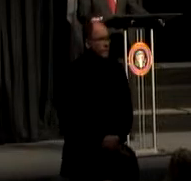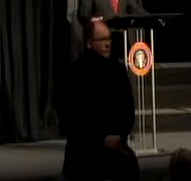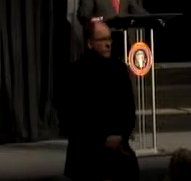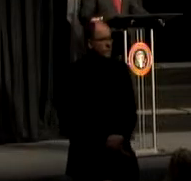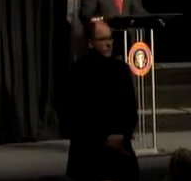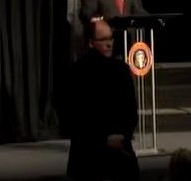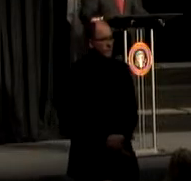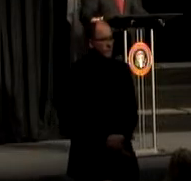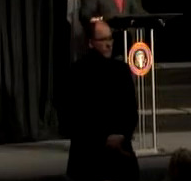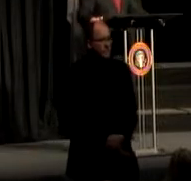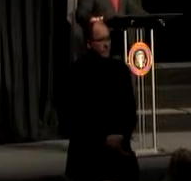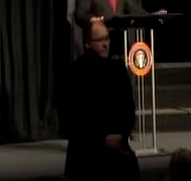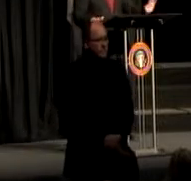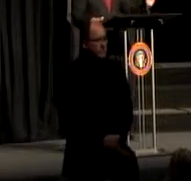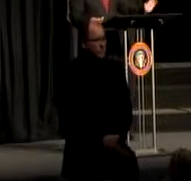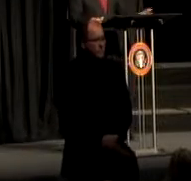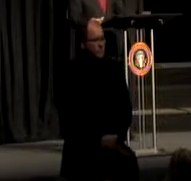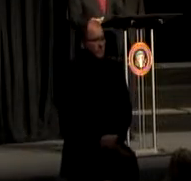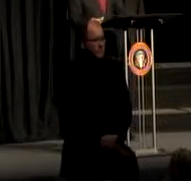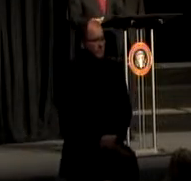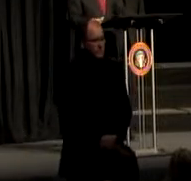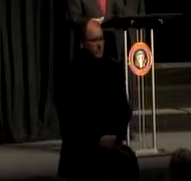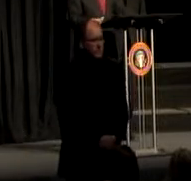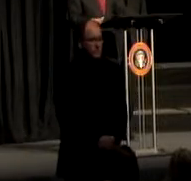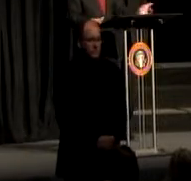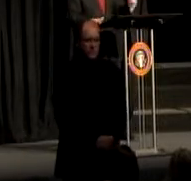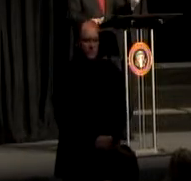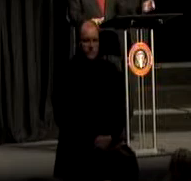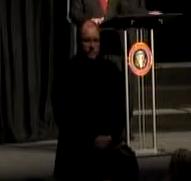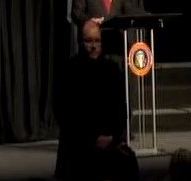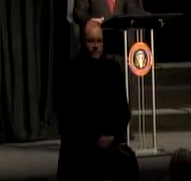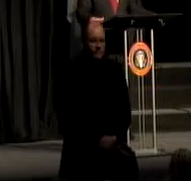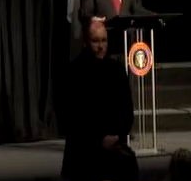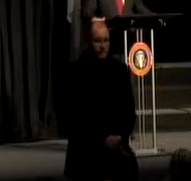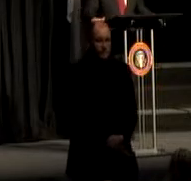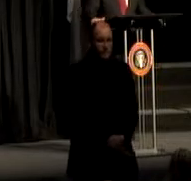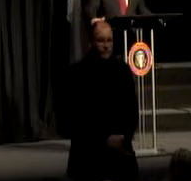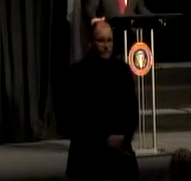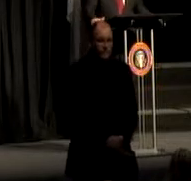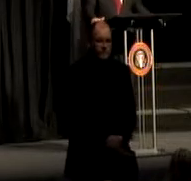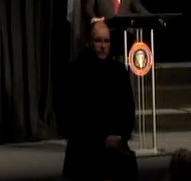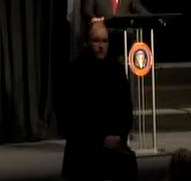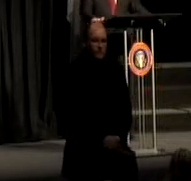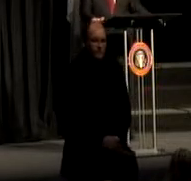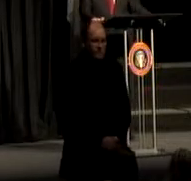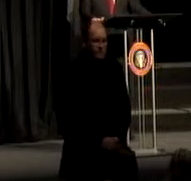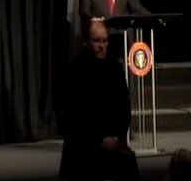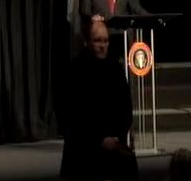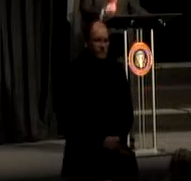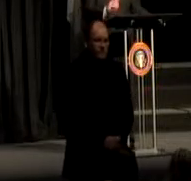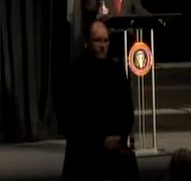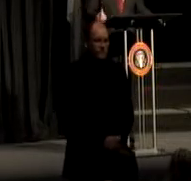You don't know what I've done, and if you'd known what I've done, you'd never talk to me. My best friend just walked up to her and said, you know, I do know everything about you.